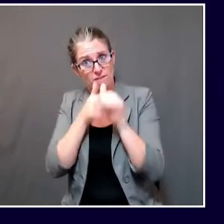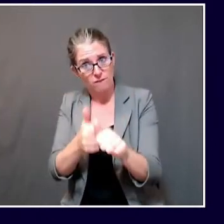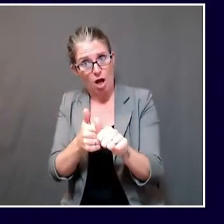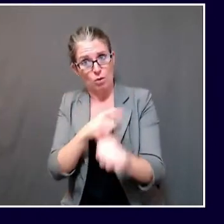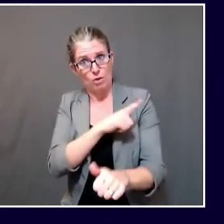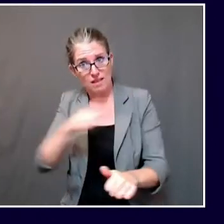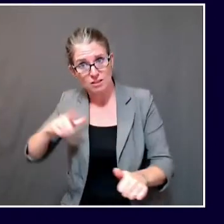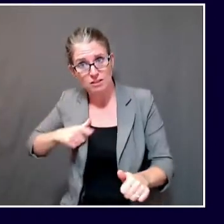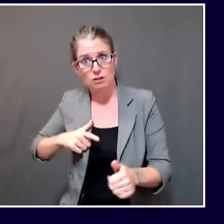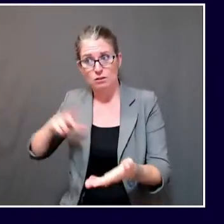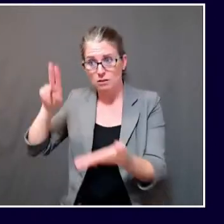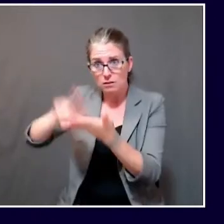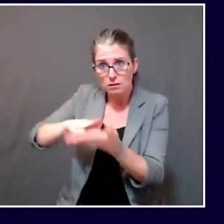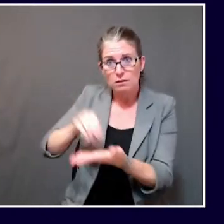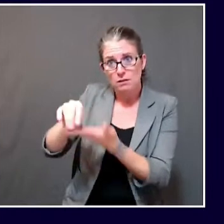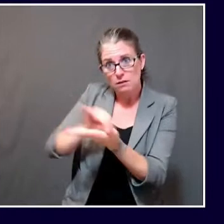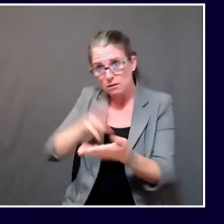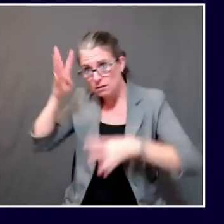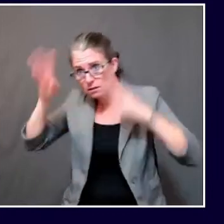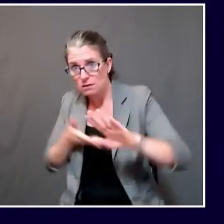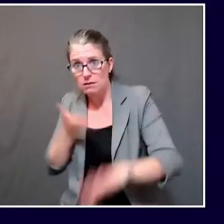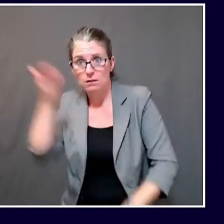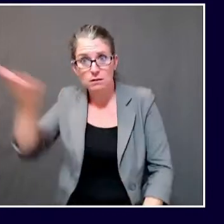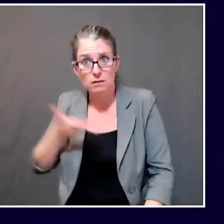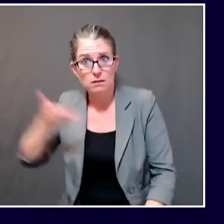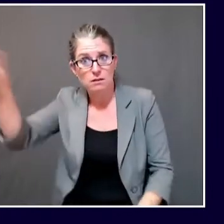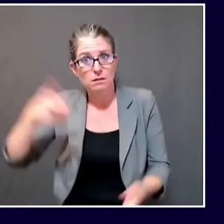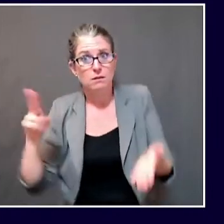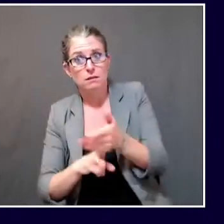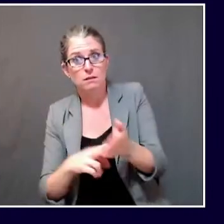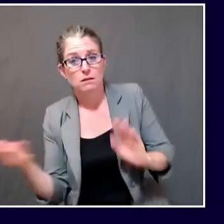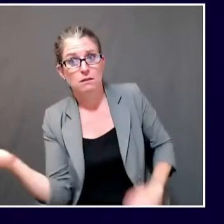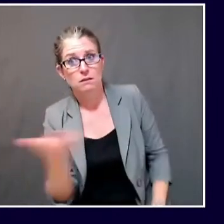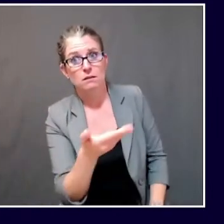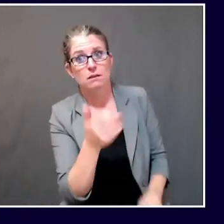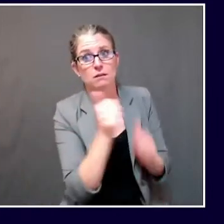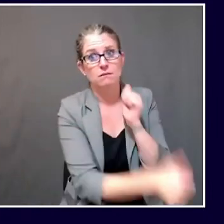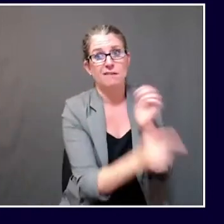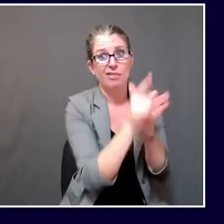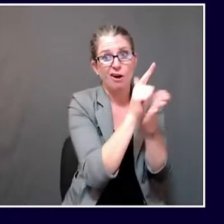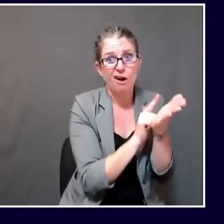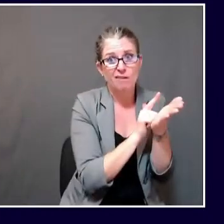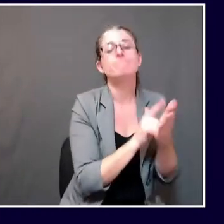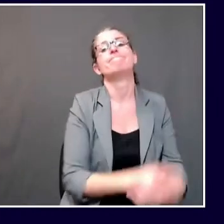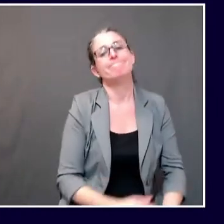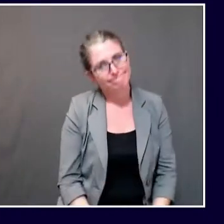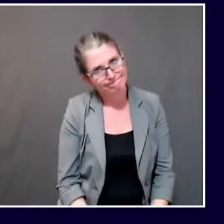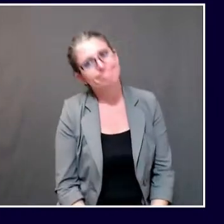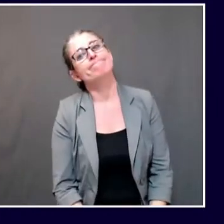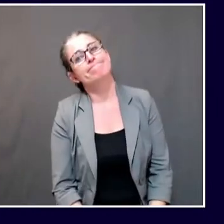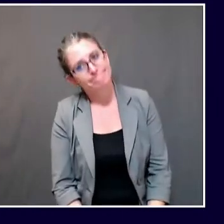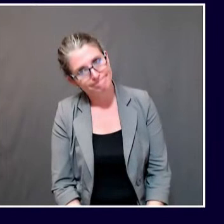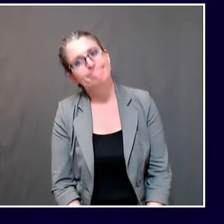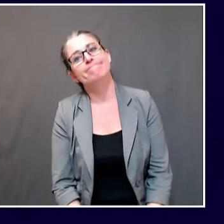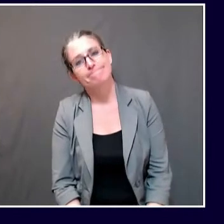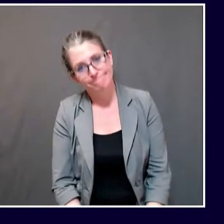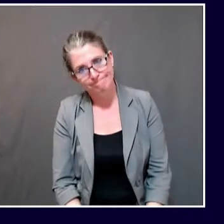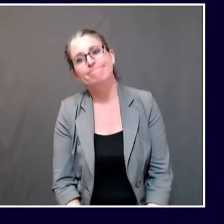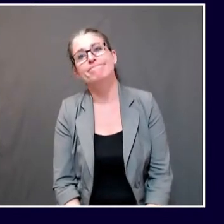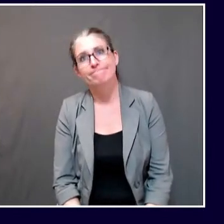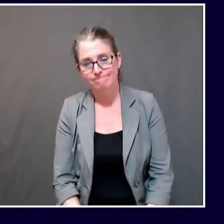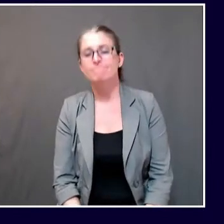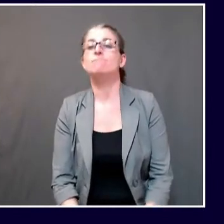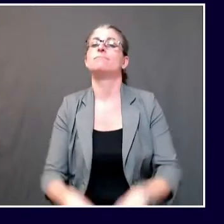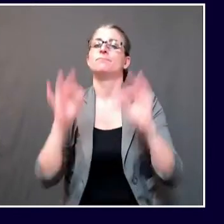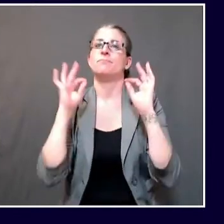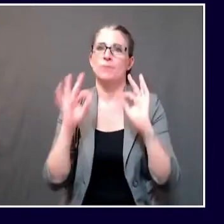Thanks, Dr. Shaw. I've got a question about the outbreak at the community regional charter school. My understanding is that the cases are mostly among the administrative